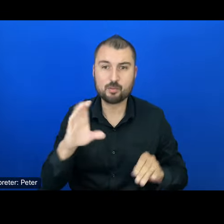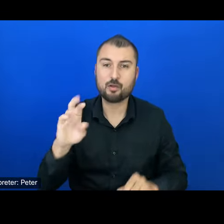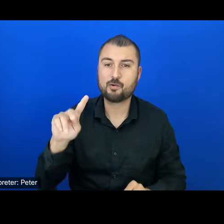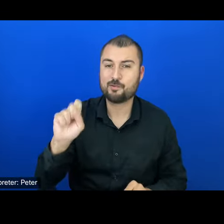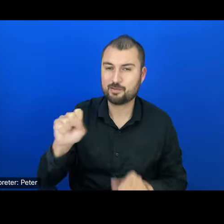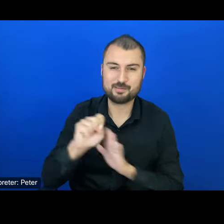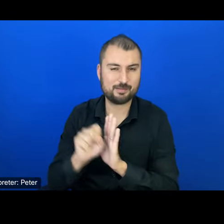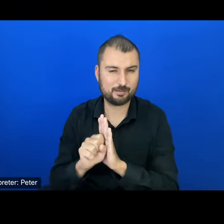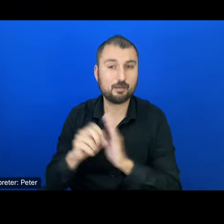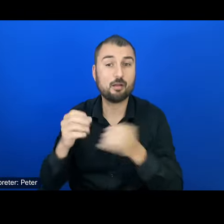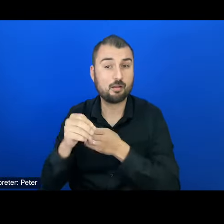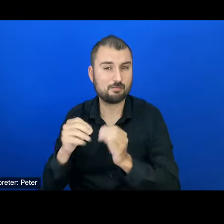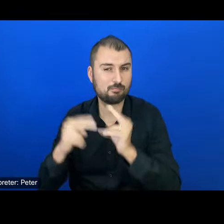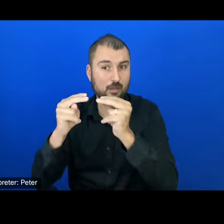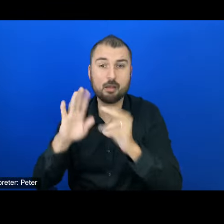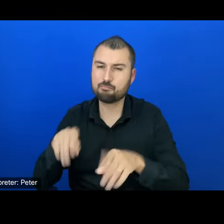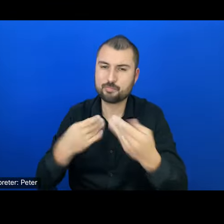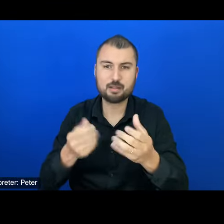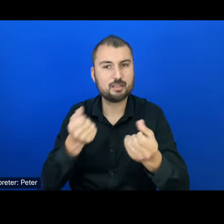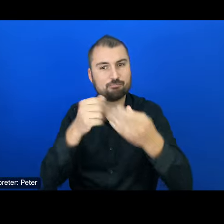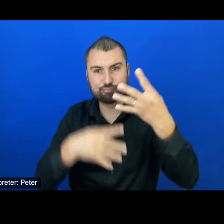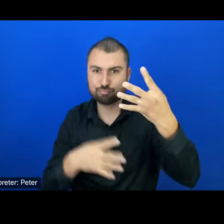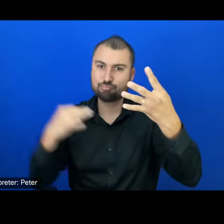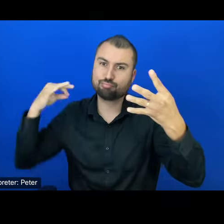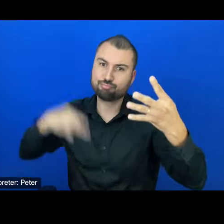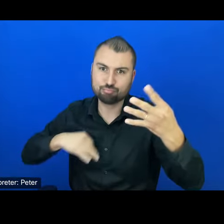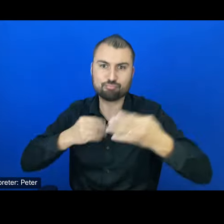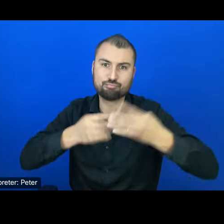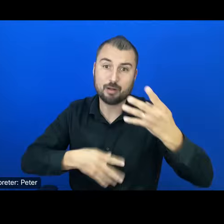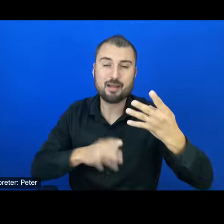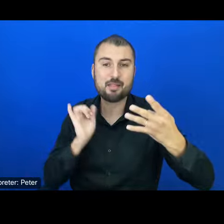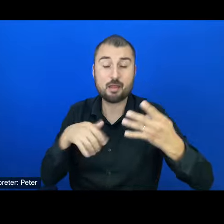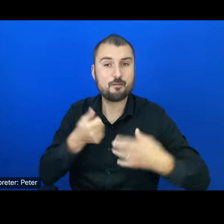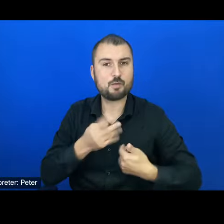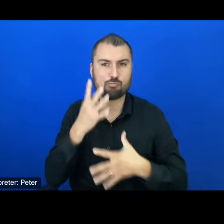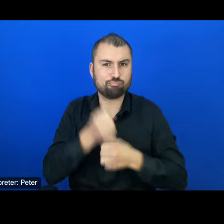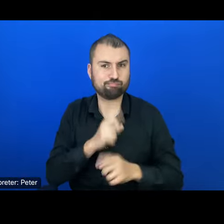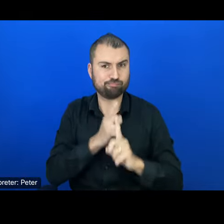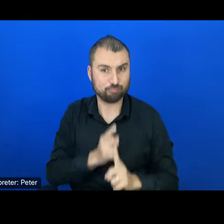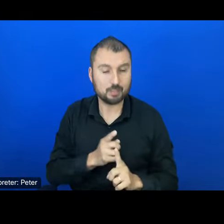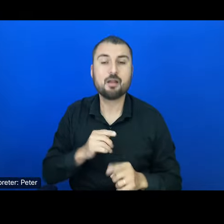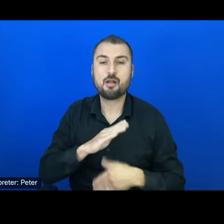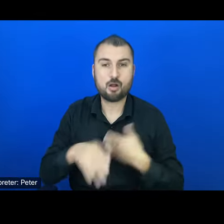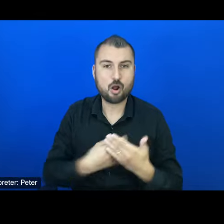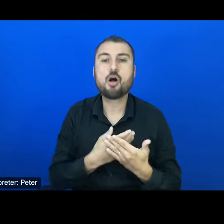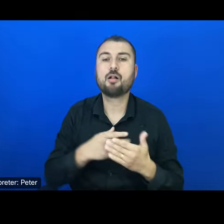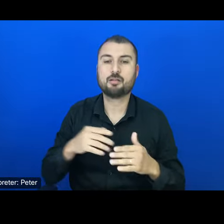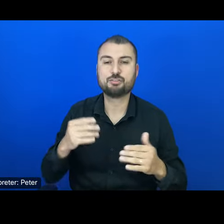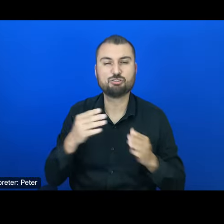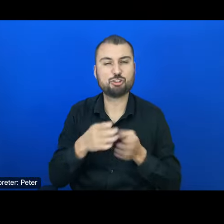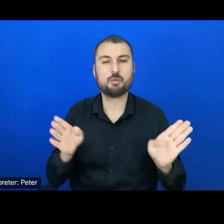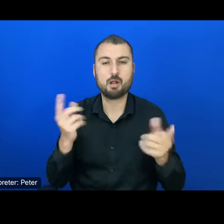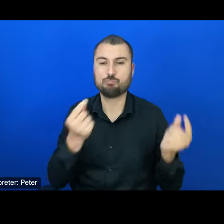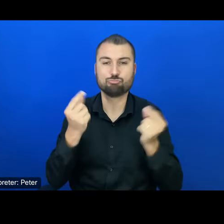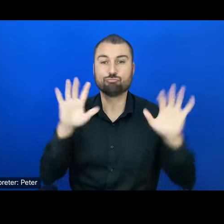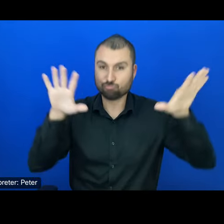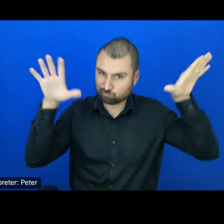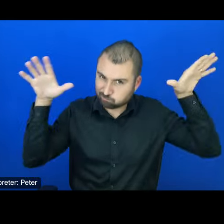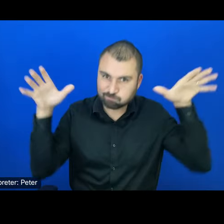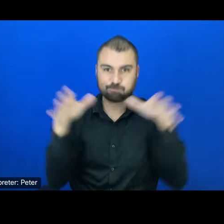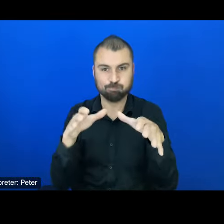Building offers many benefits. Just a few: consolidates all of our general headquarters operations in one area,